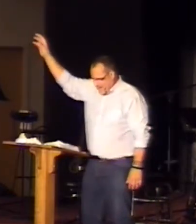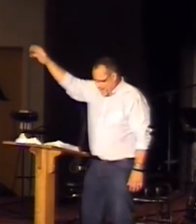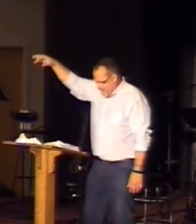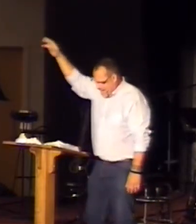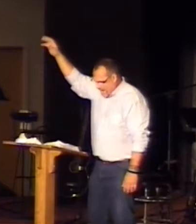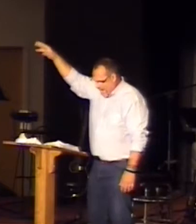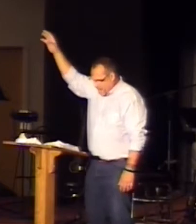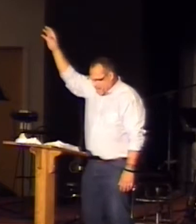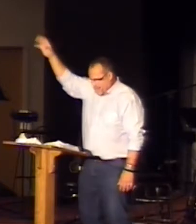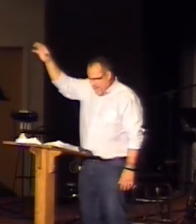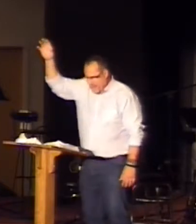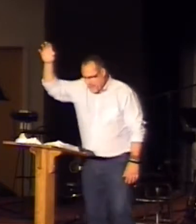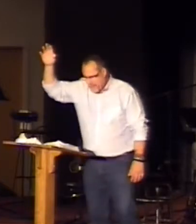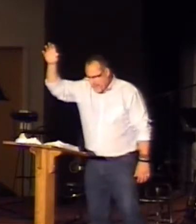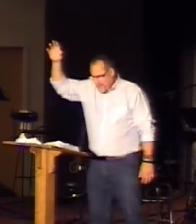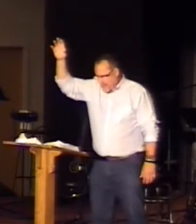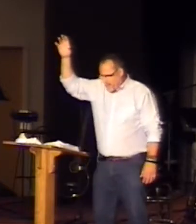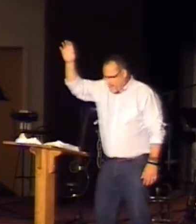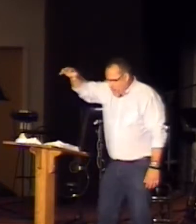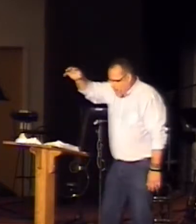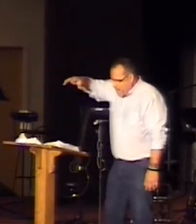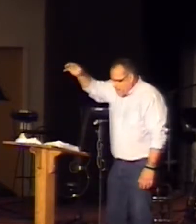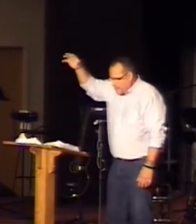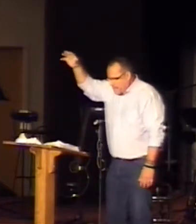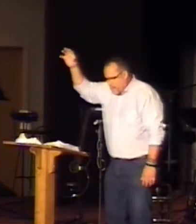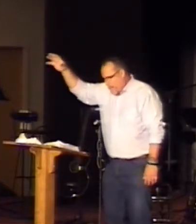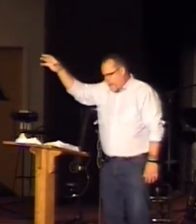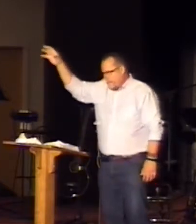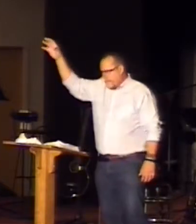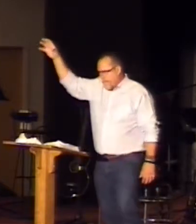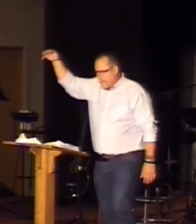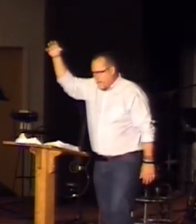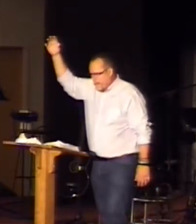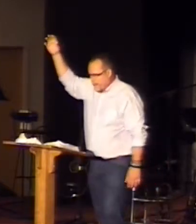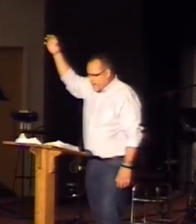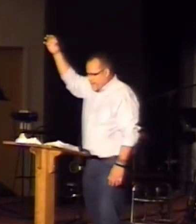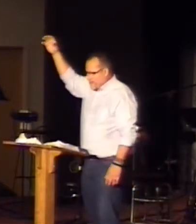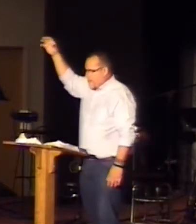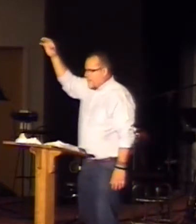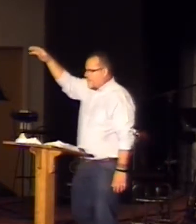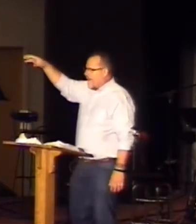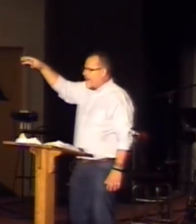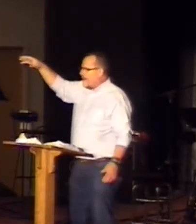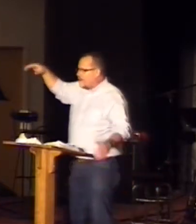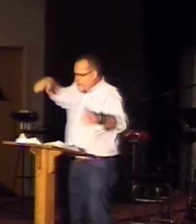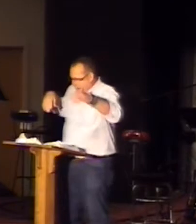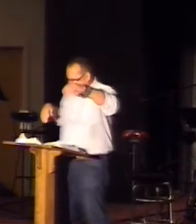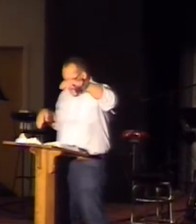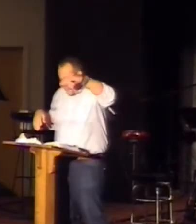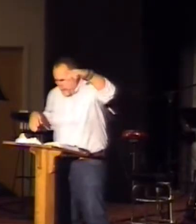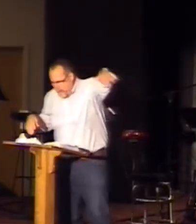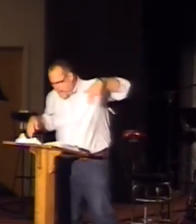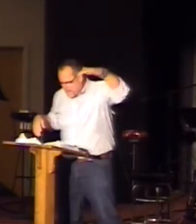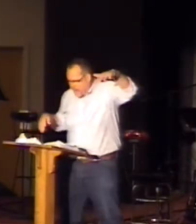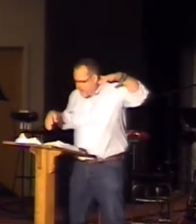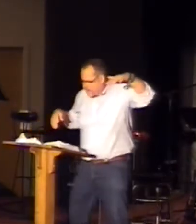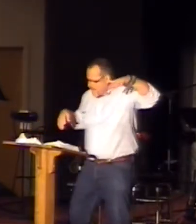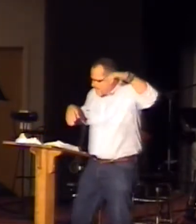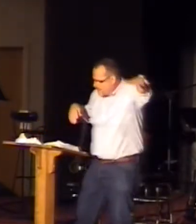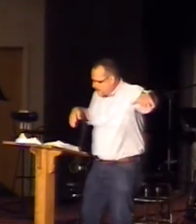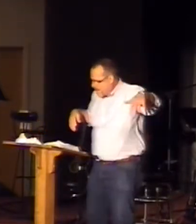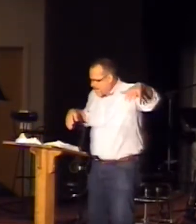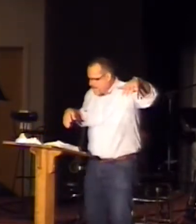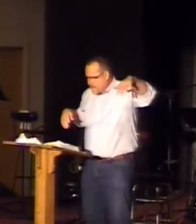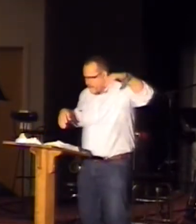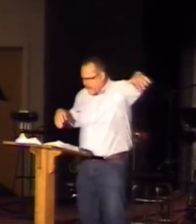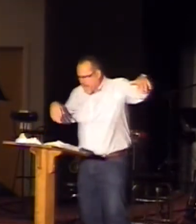Eve, Cain and Abel, Seth, Noah, Ham, Shem, Japheth. You have the settings. You have the paradise garden,